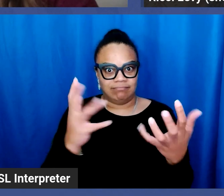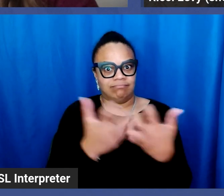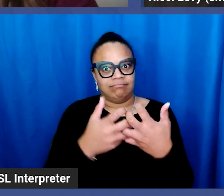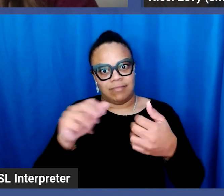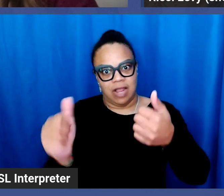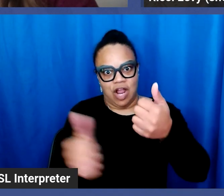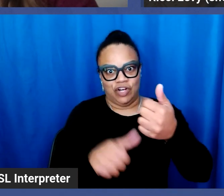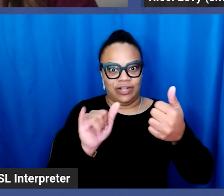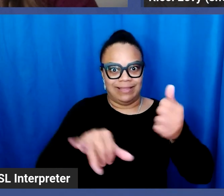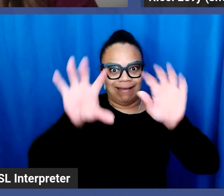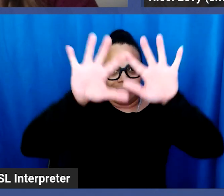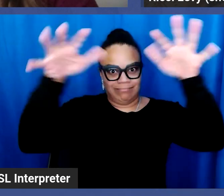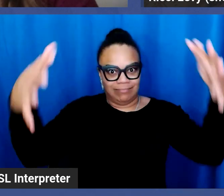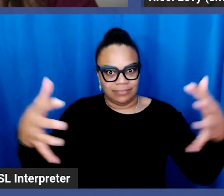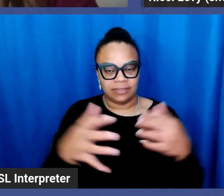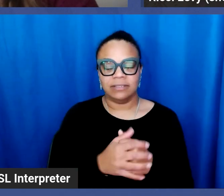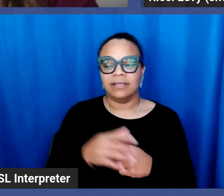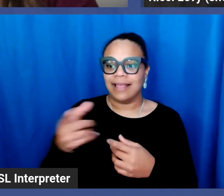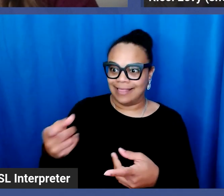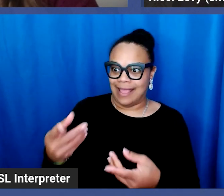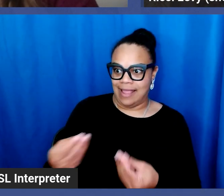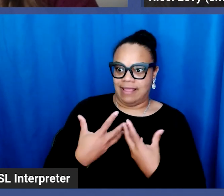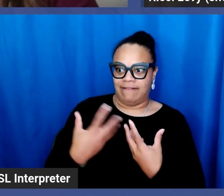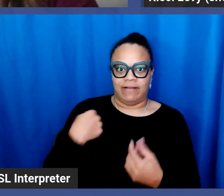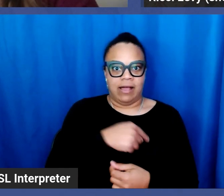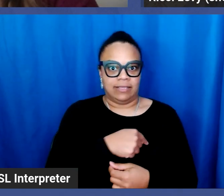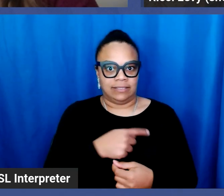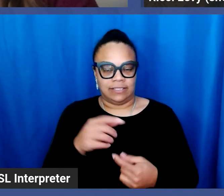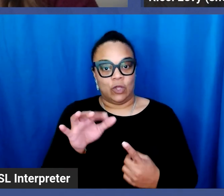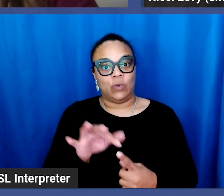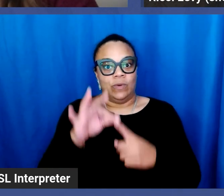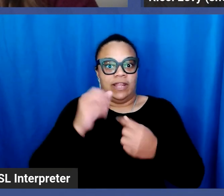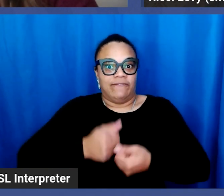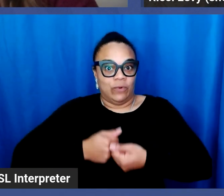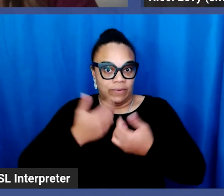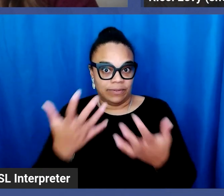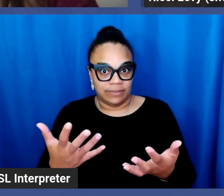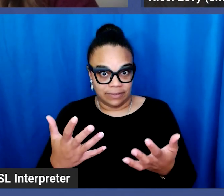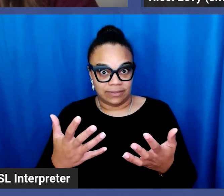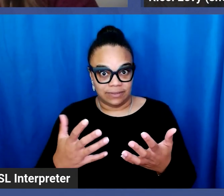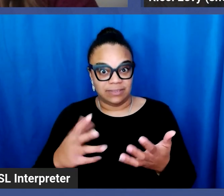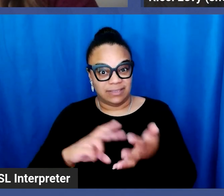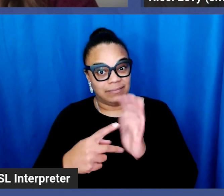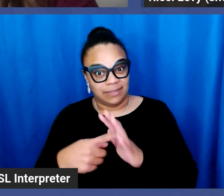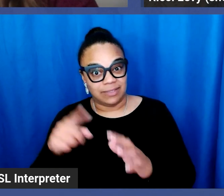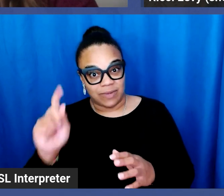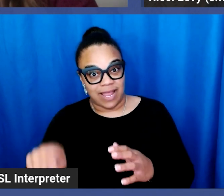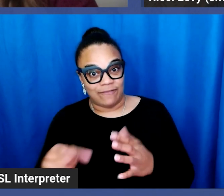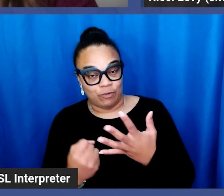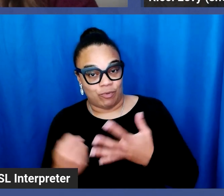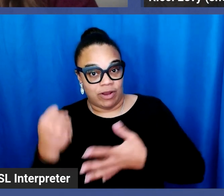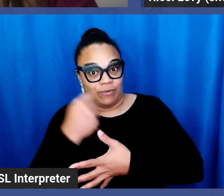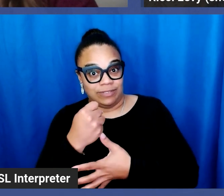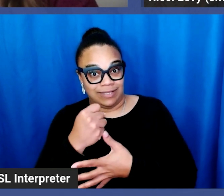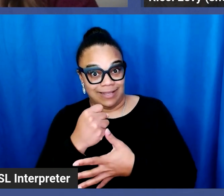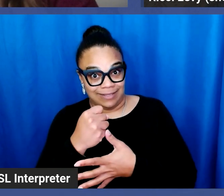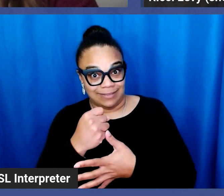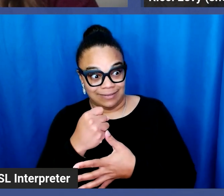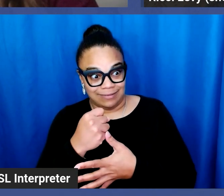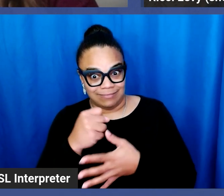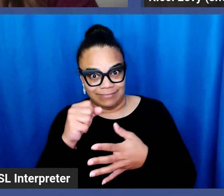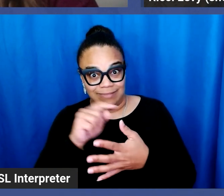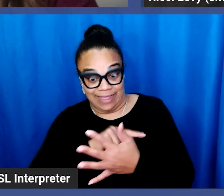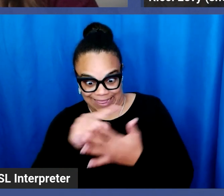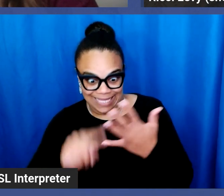unique voice and that puts so many of these issues front and center on our